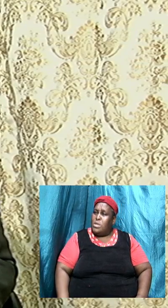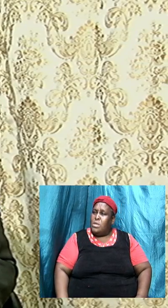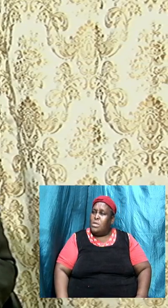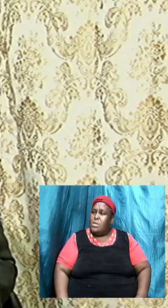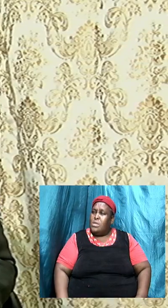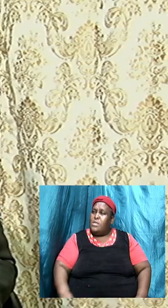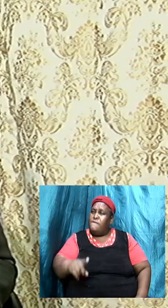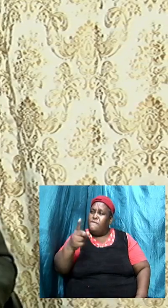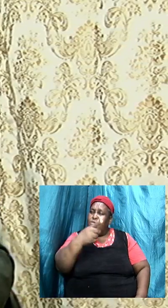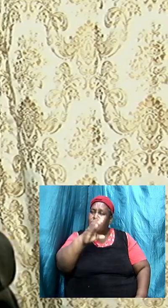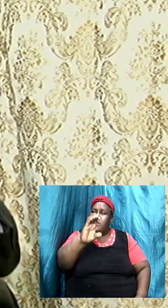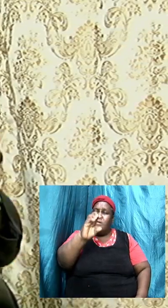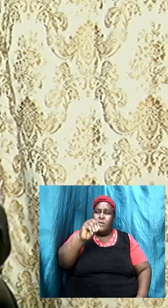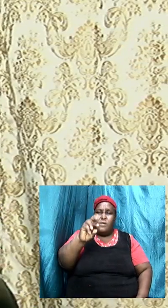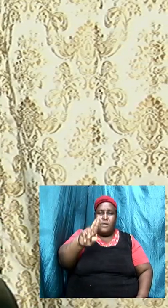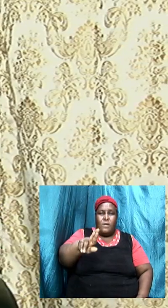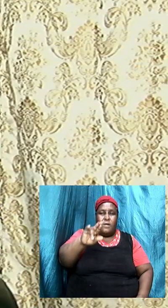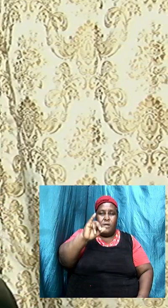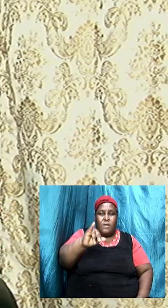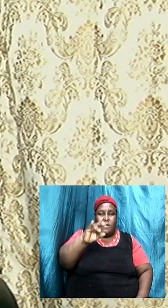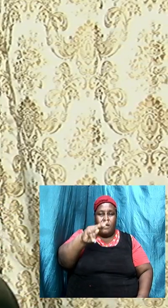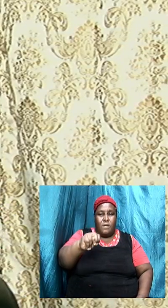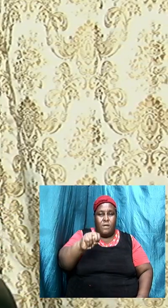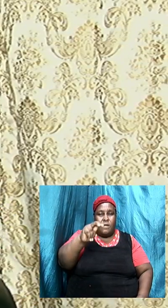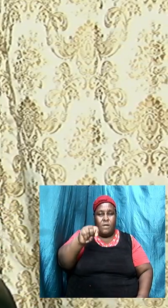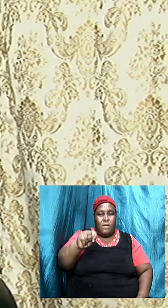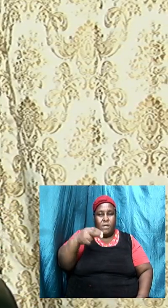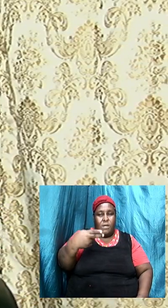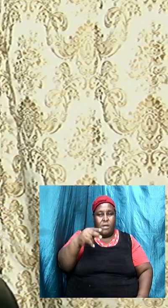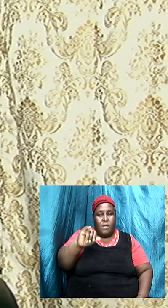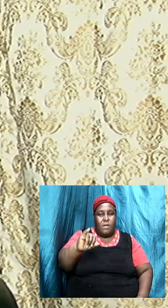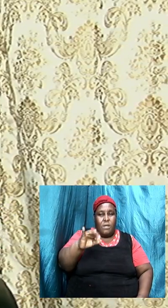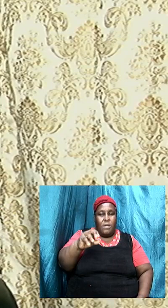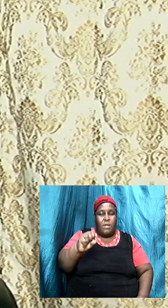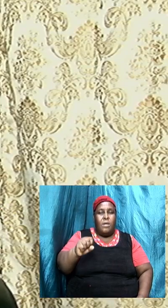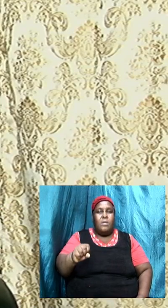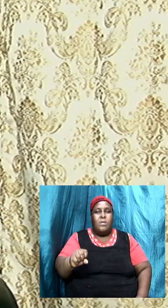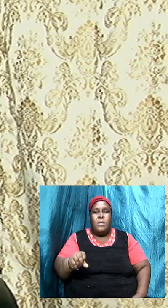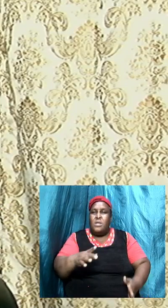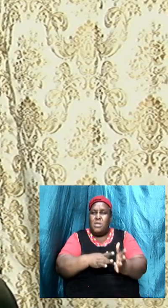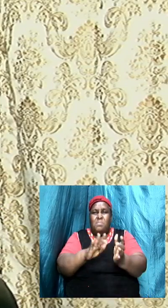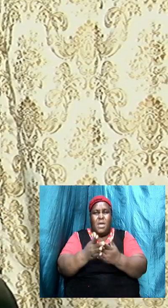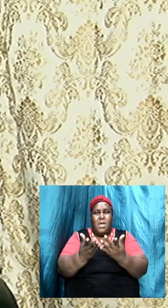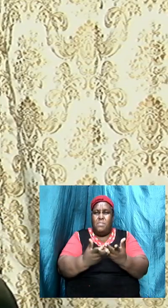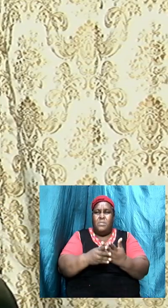6, 19 to 20. The Bible don't say to us, don't smoke.